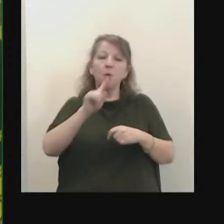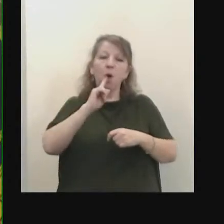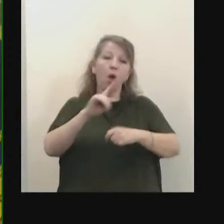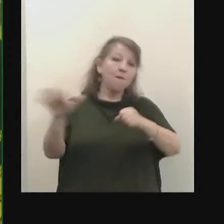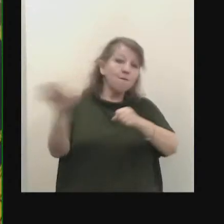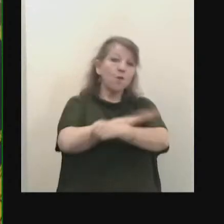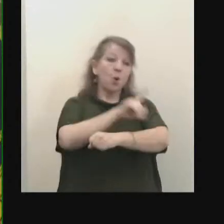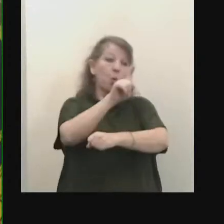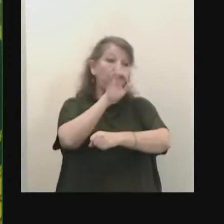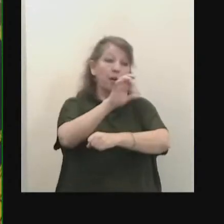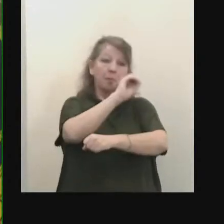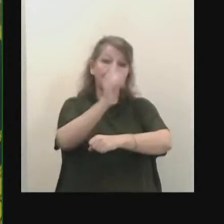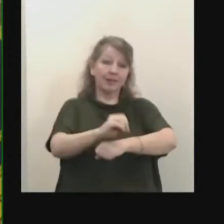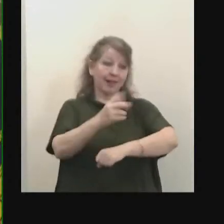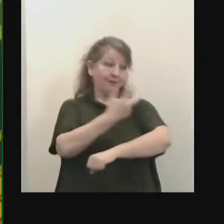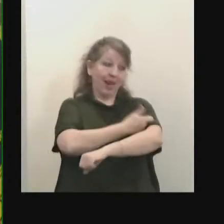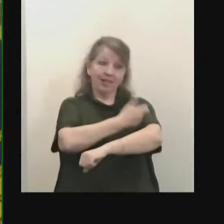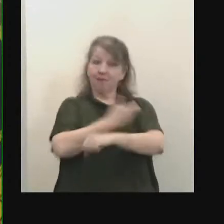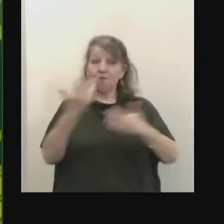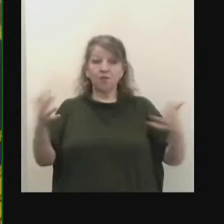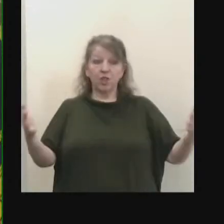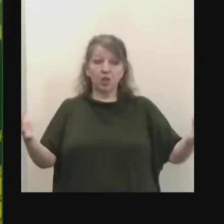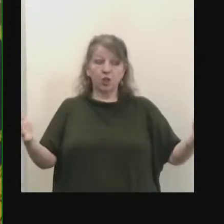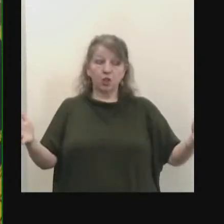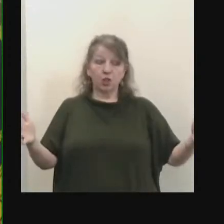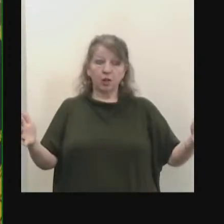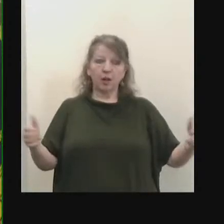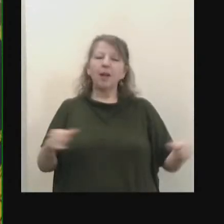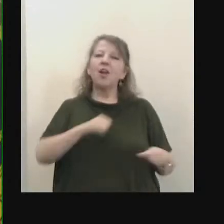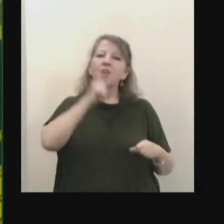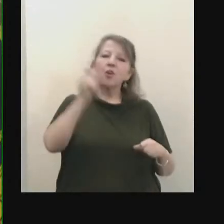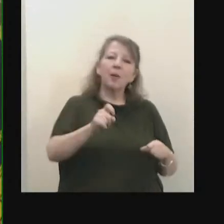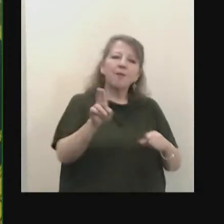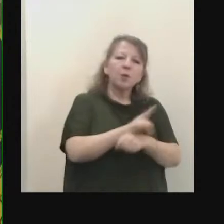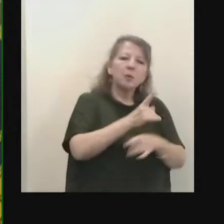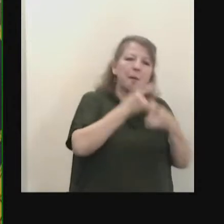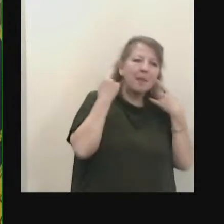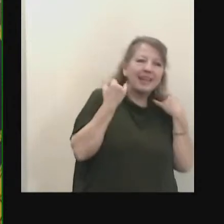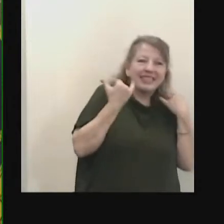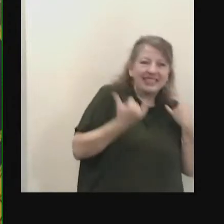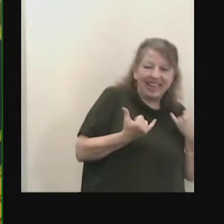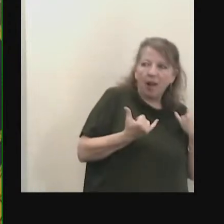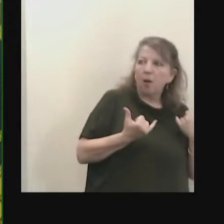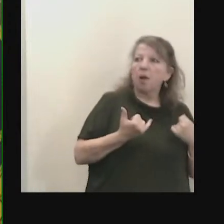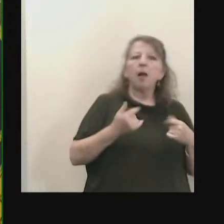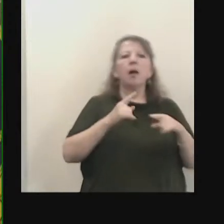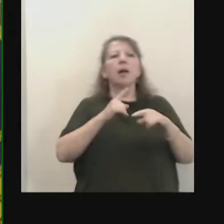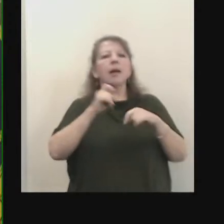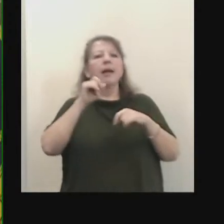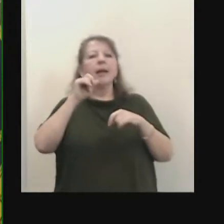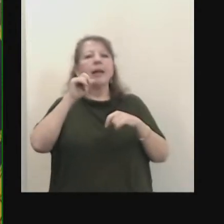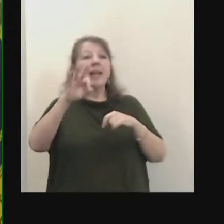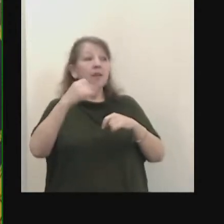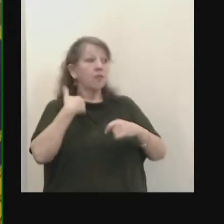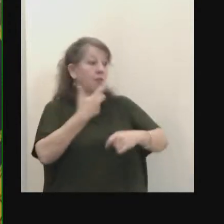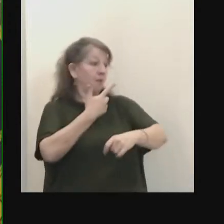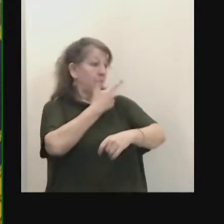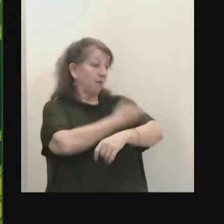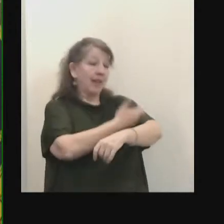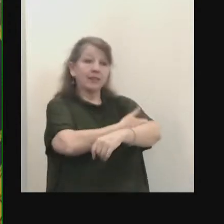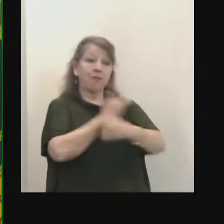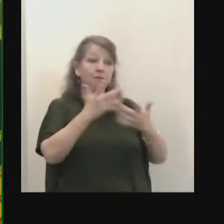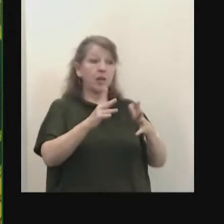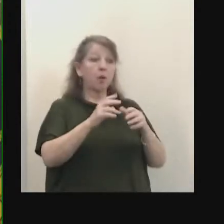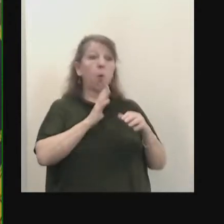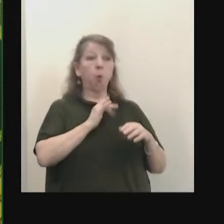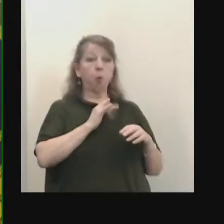mandate, you do not have to wear a mask at this point. We do not want to punish people for being vaccinated, and we know that the rate of